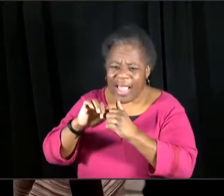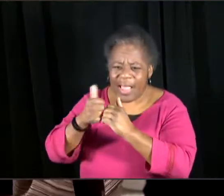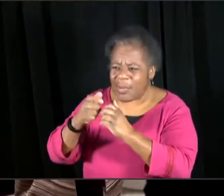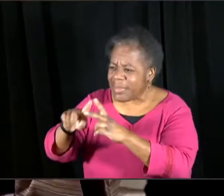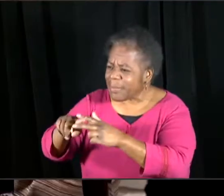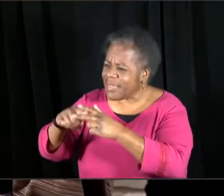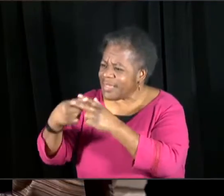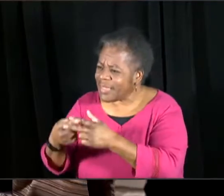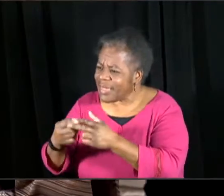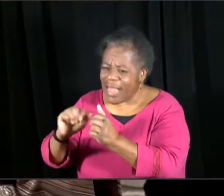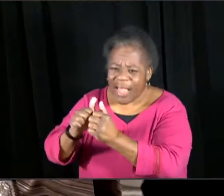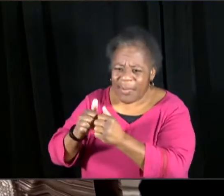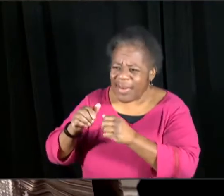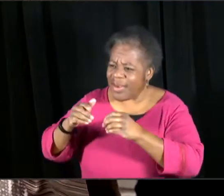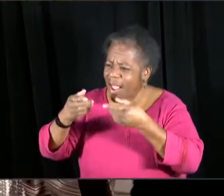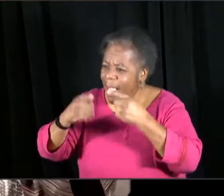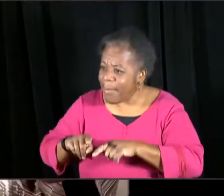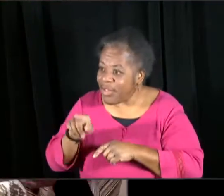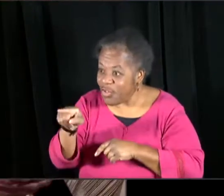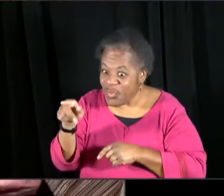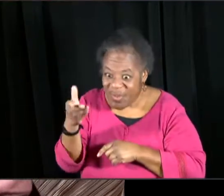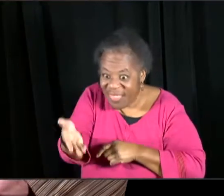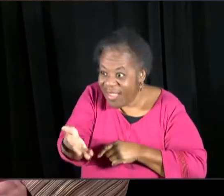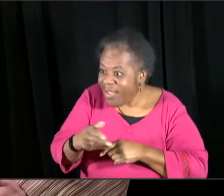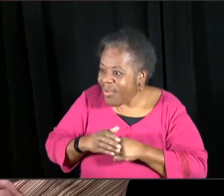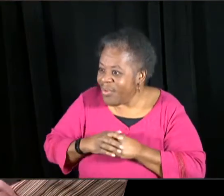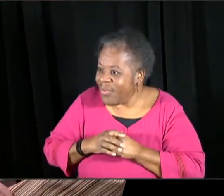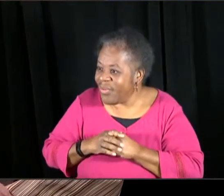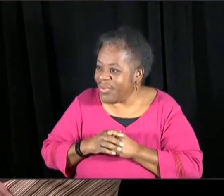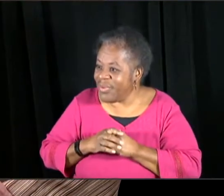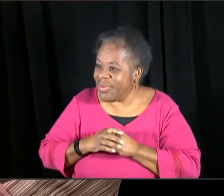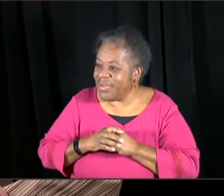begin? You were there."